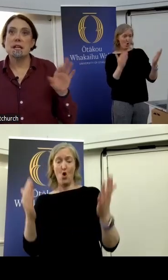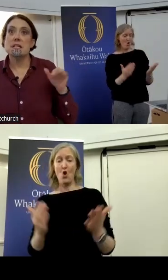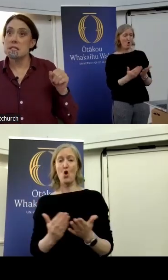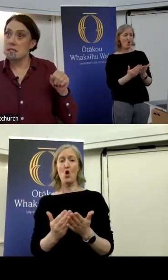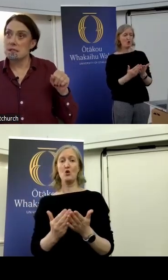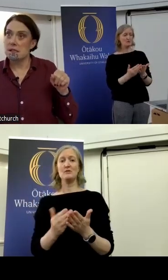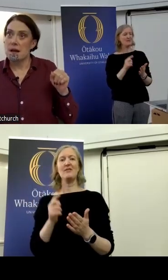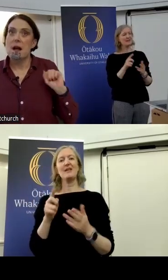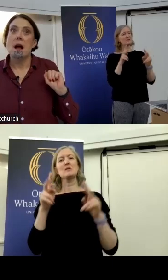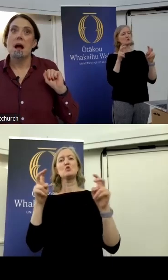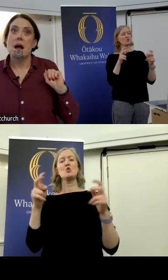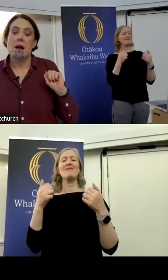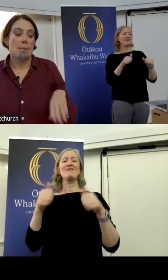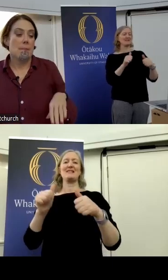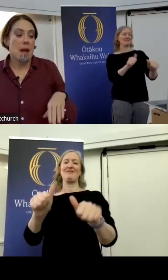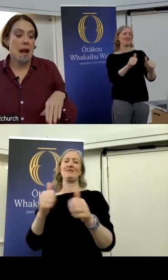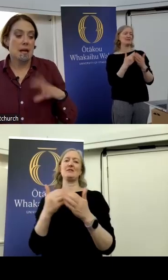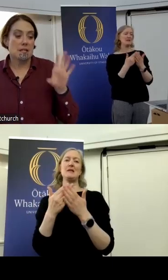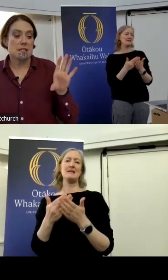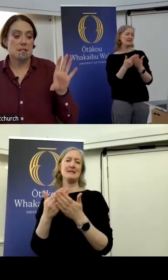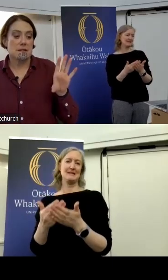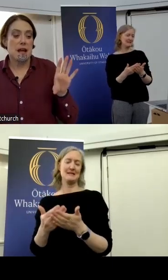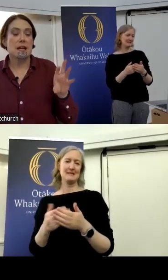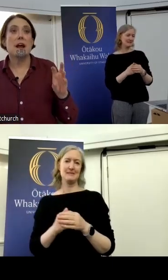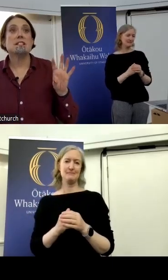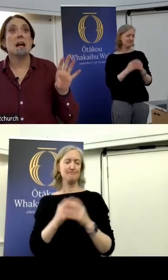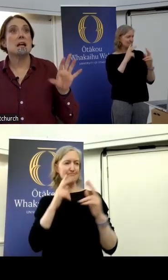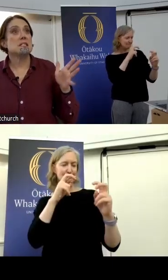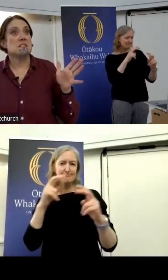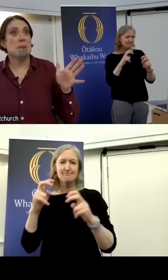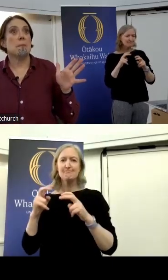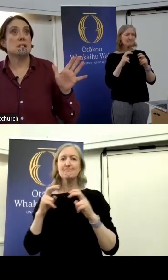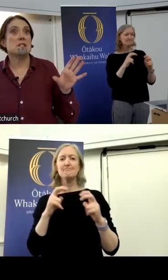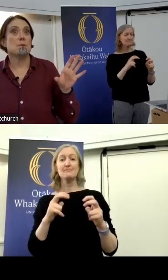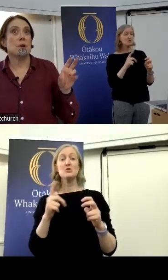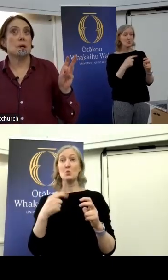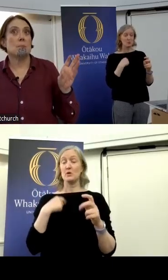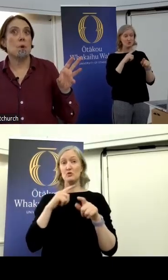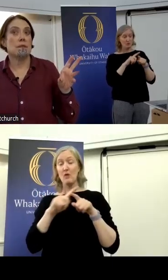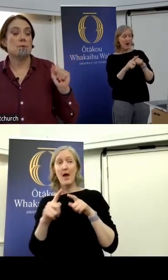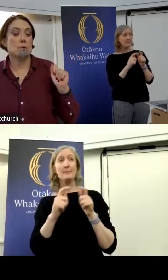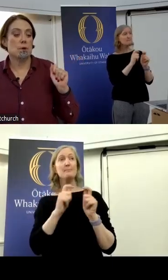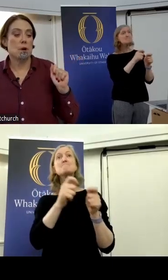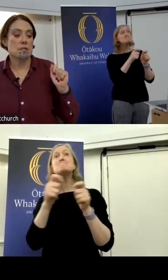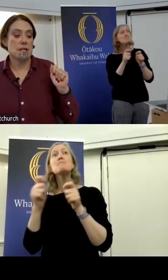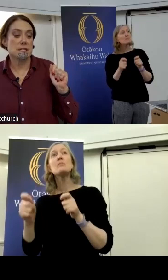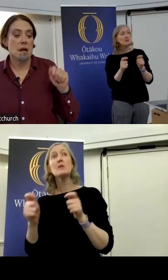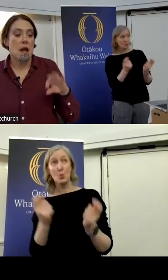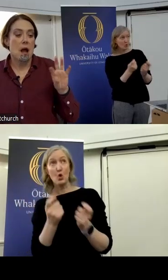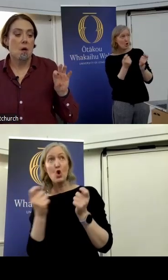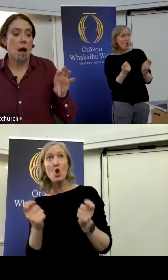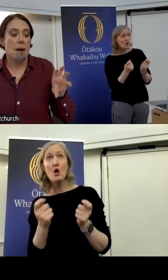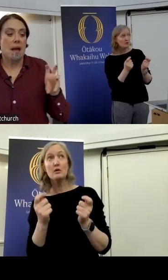effectiveness studies? And they can tell us, yep, it does work in the real world